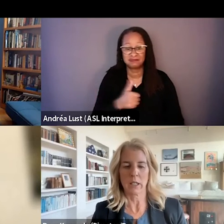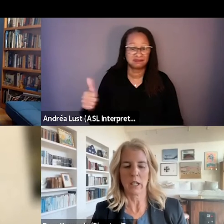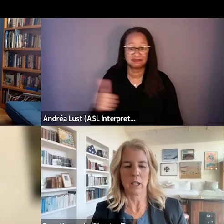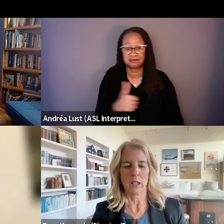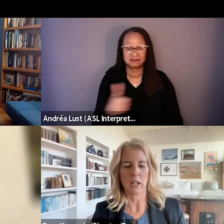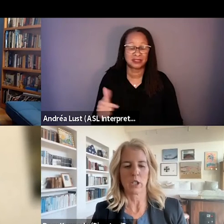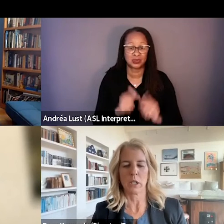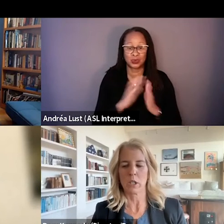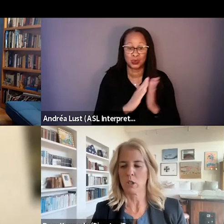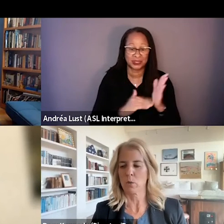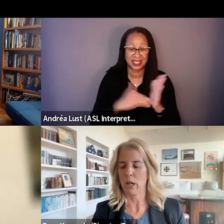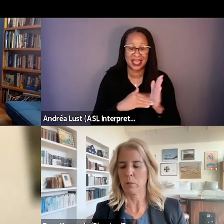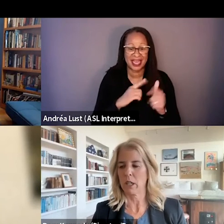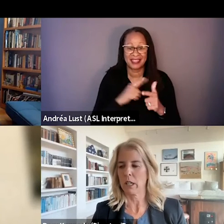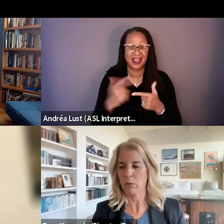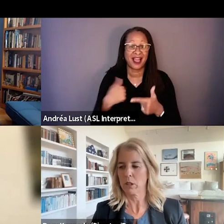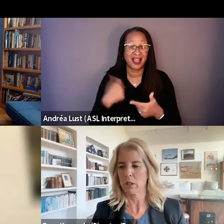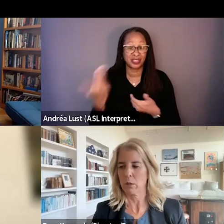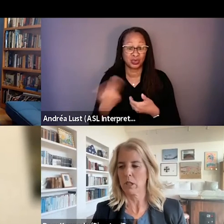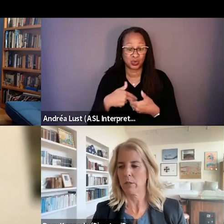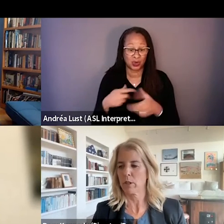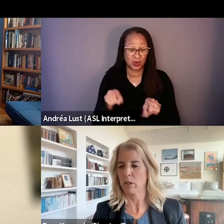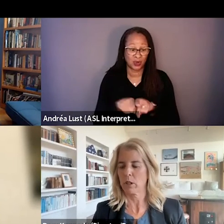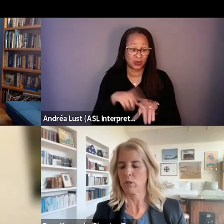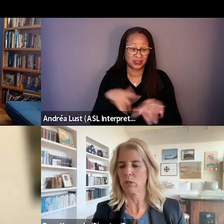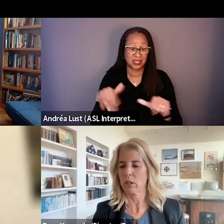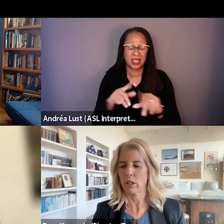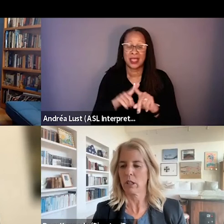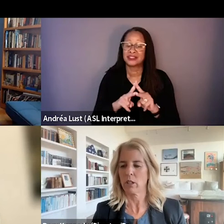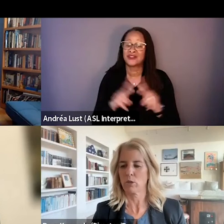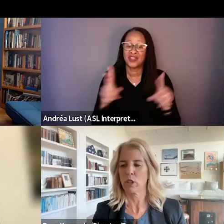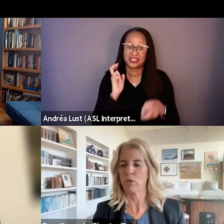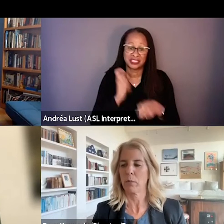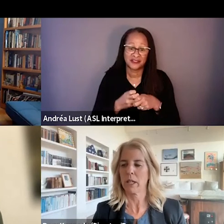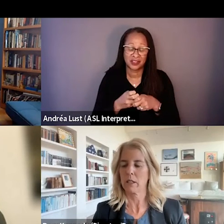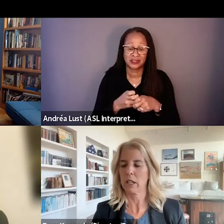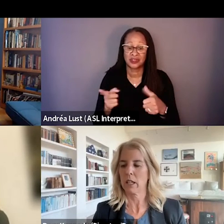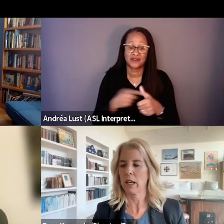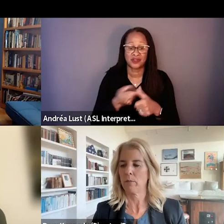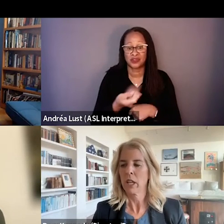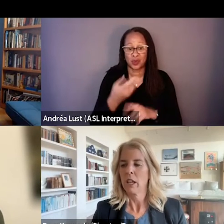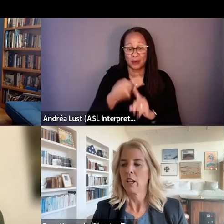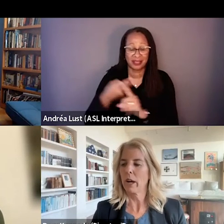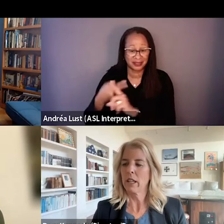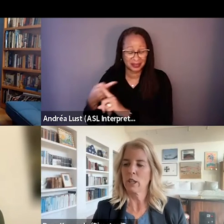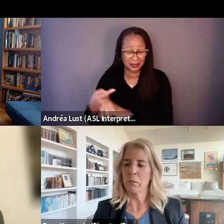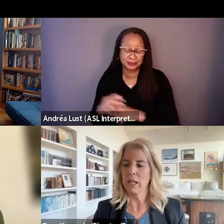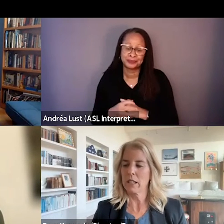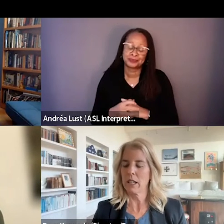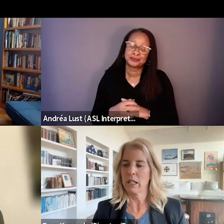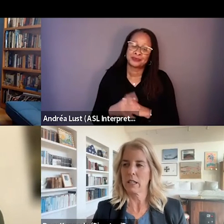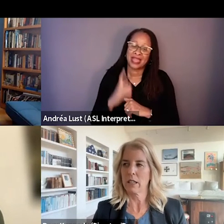Zealand and then I joined her as well, but it was difficult in those first few months. And then, you know, I